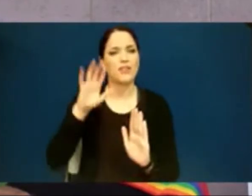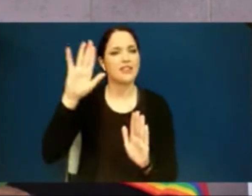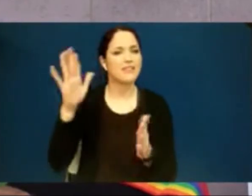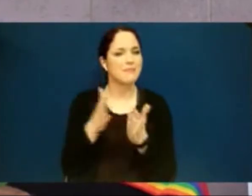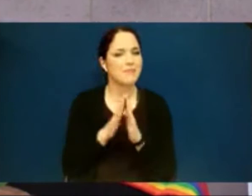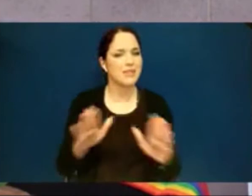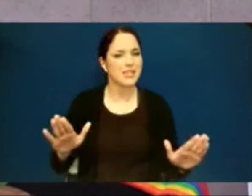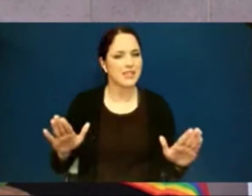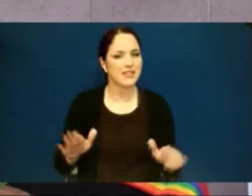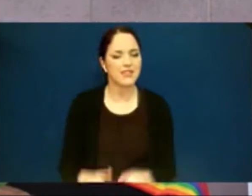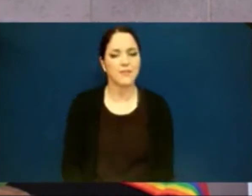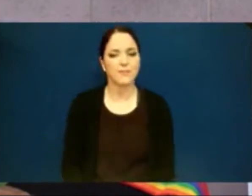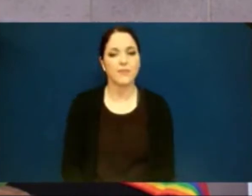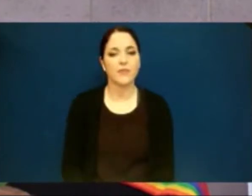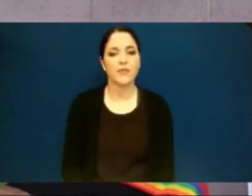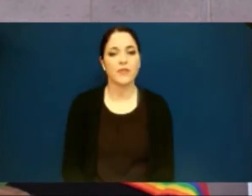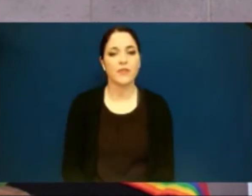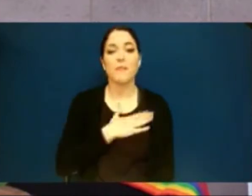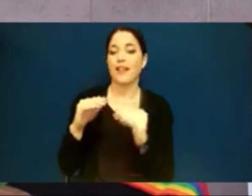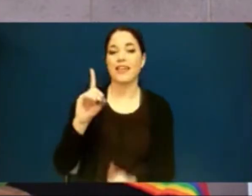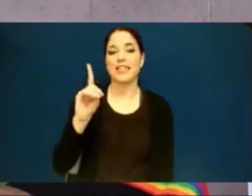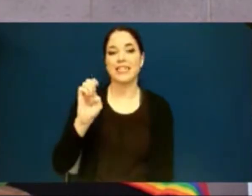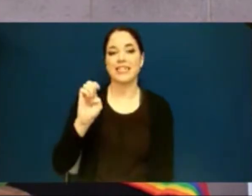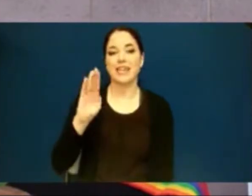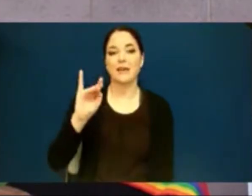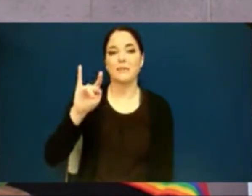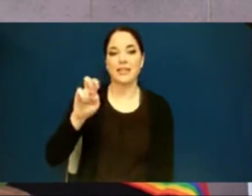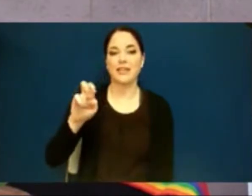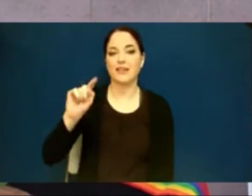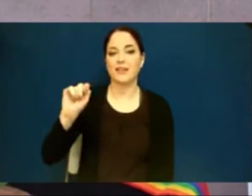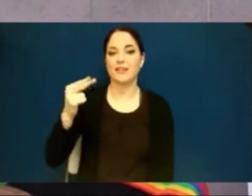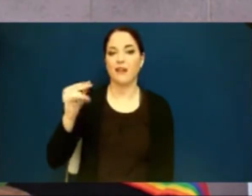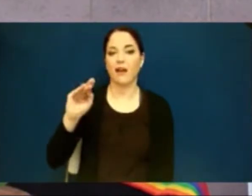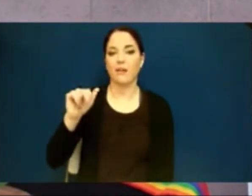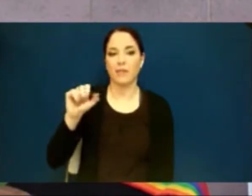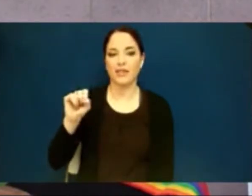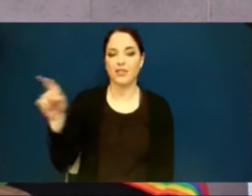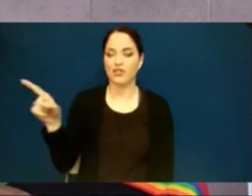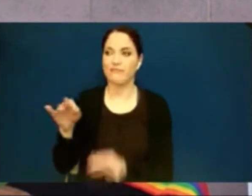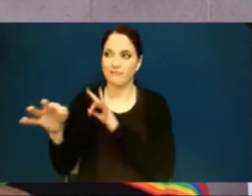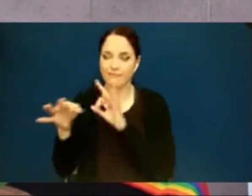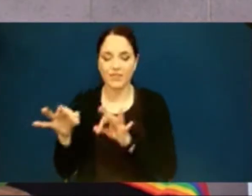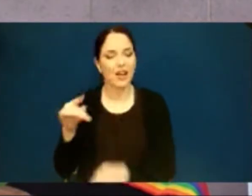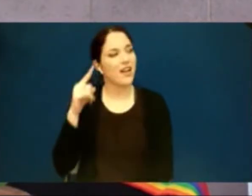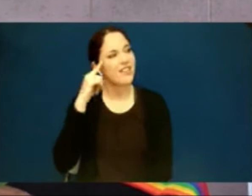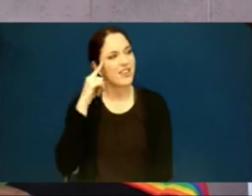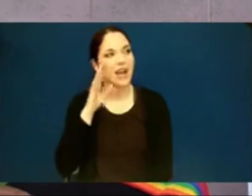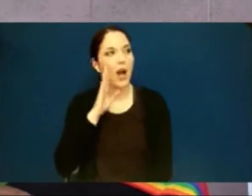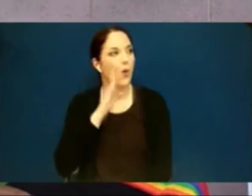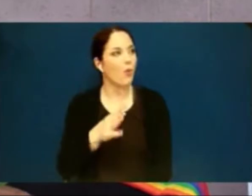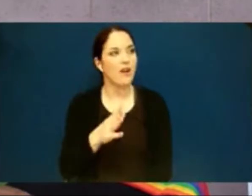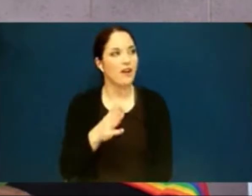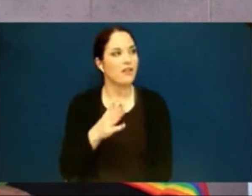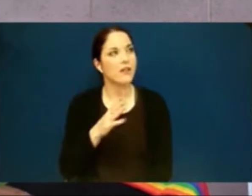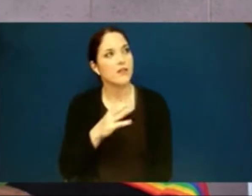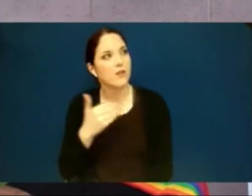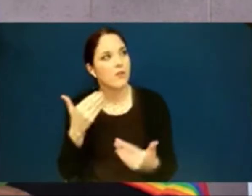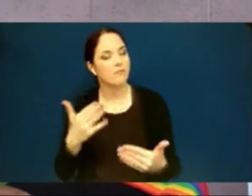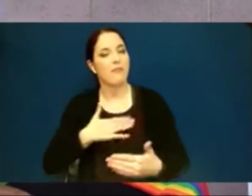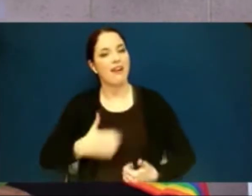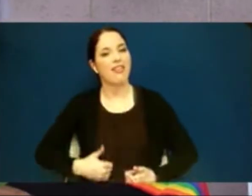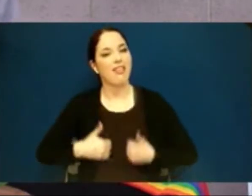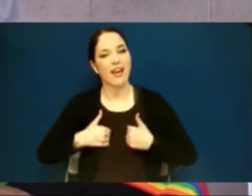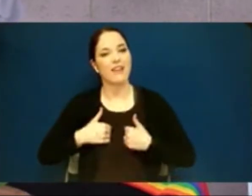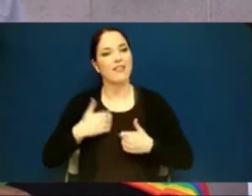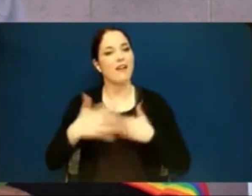Debbie Thomas, says, I think I will spend the rest of my life seeking this one grace. The grace to